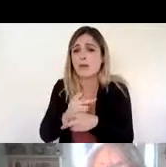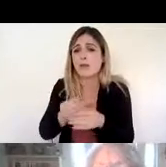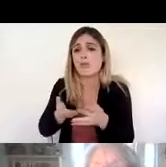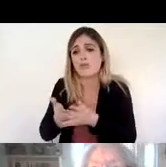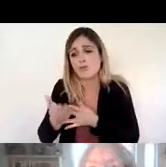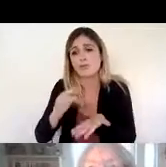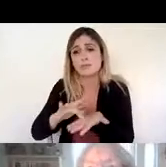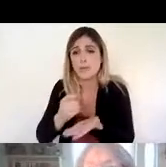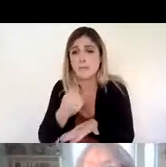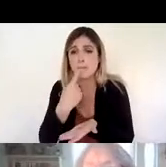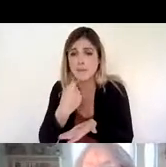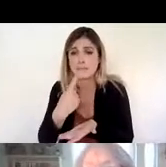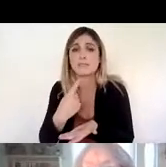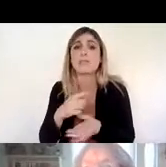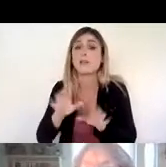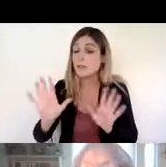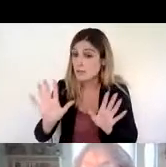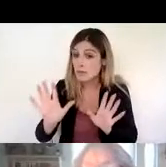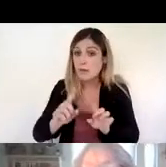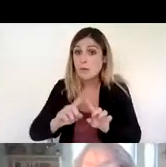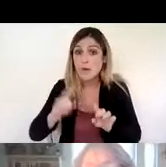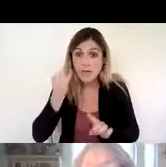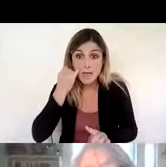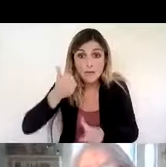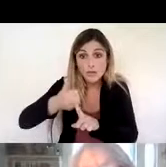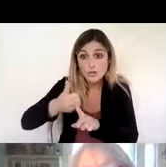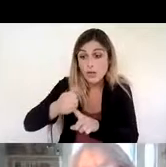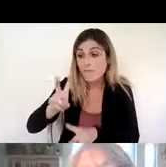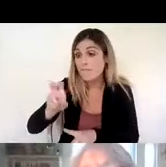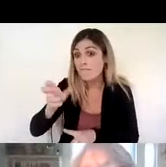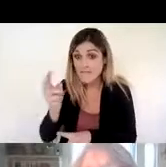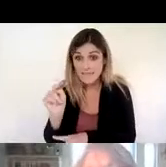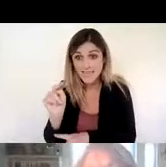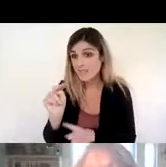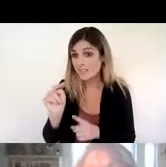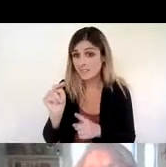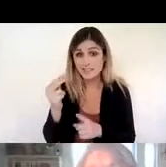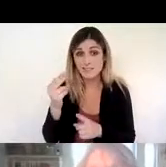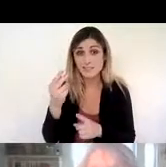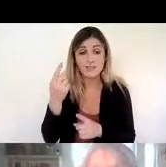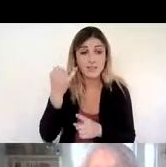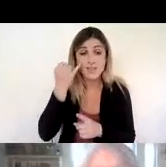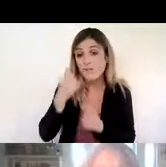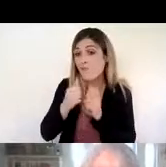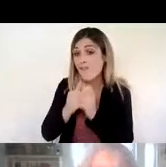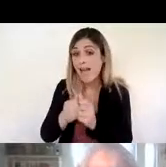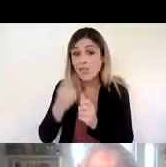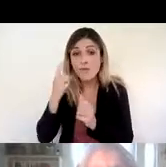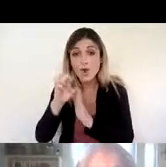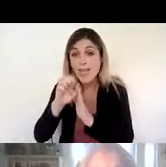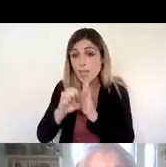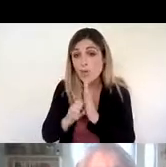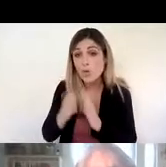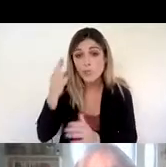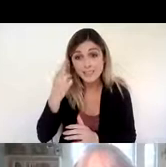fortified foods. But for vegans for people who eat a vegan diet for ethical reasons related to animal use, this is